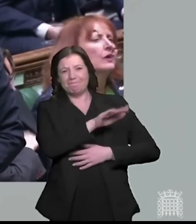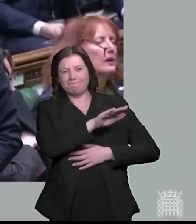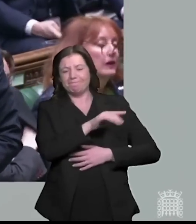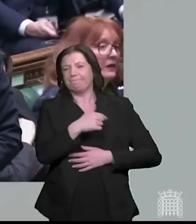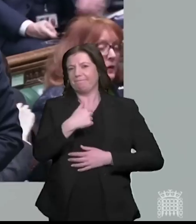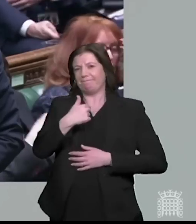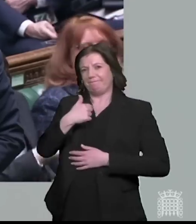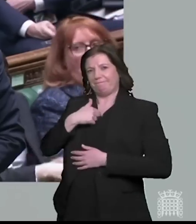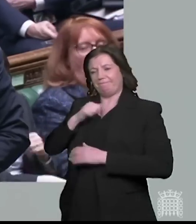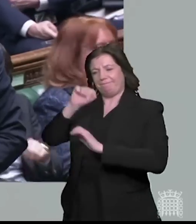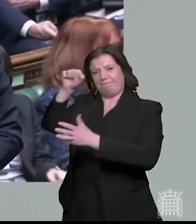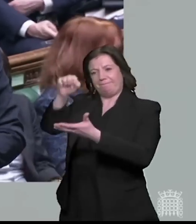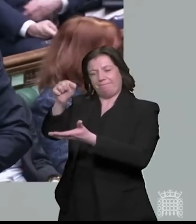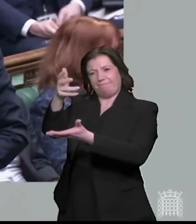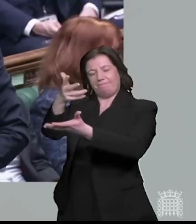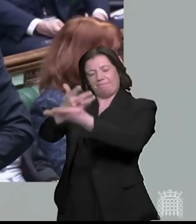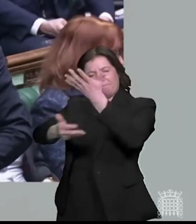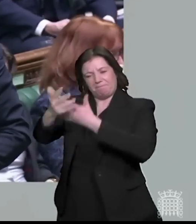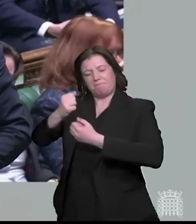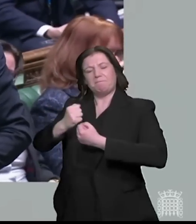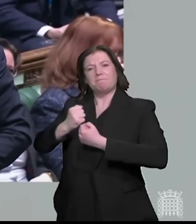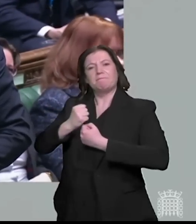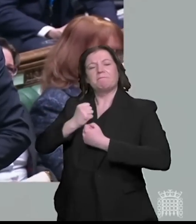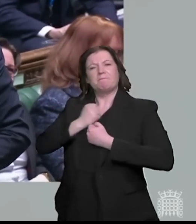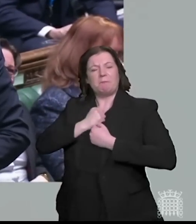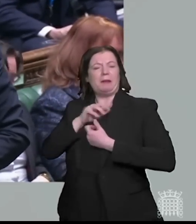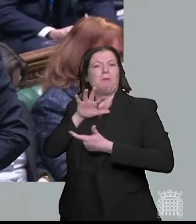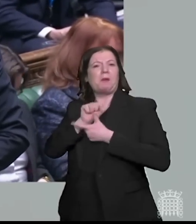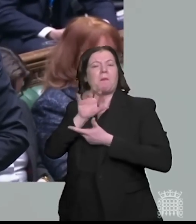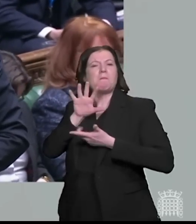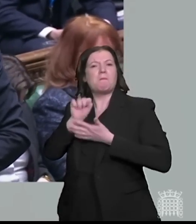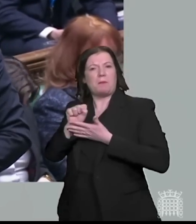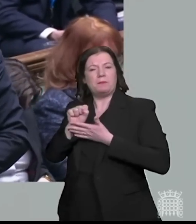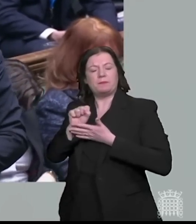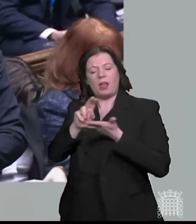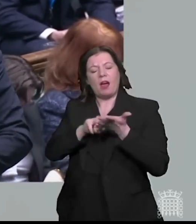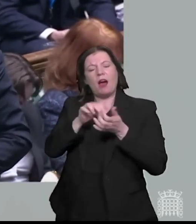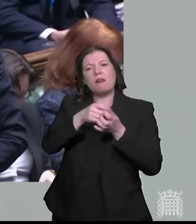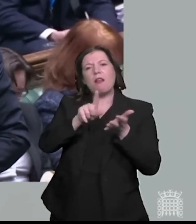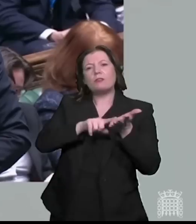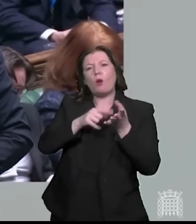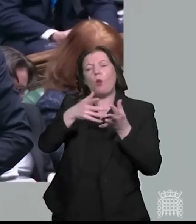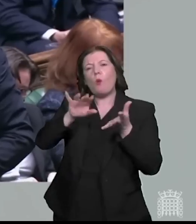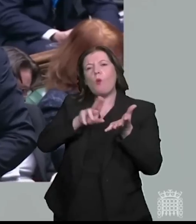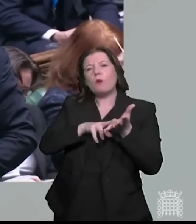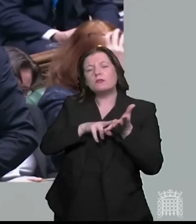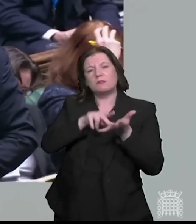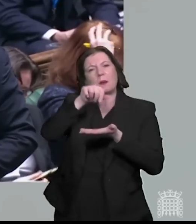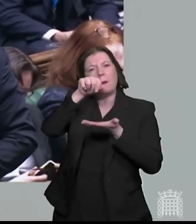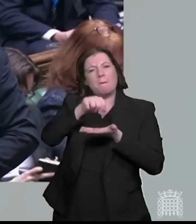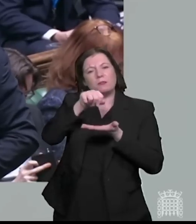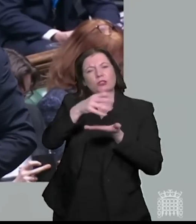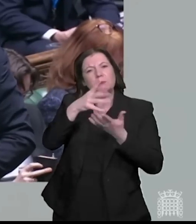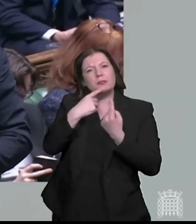small observations before I start. The Chancellor mentioned Nigel Lawson and his deregulation budgets